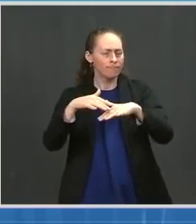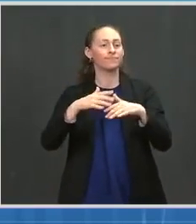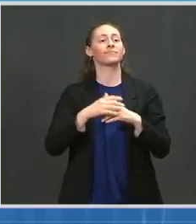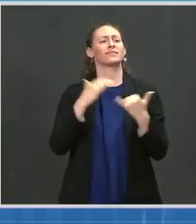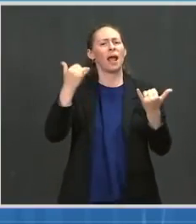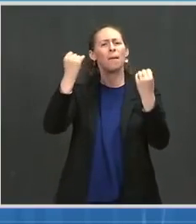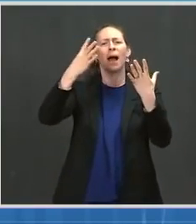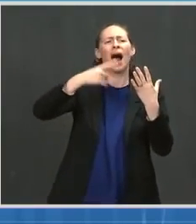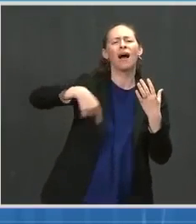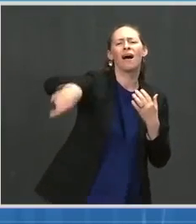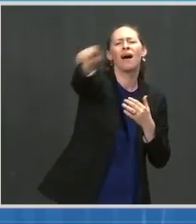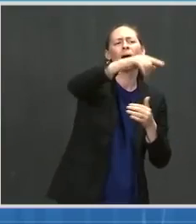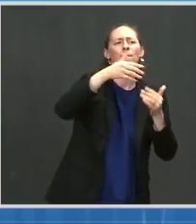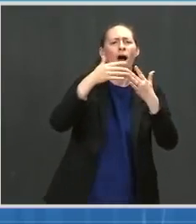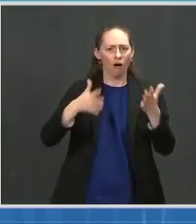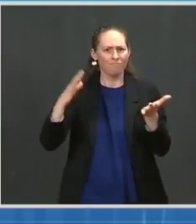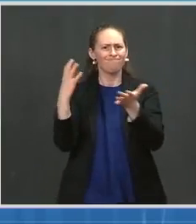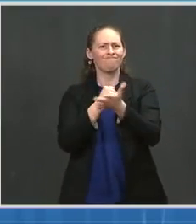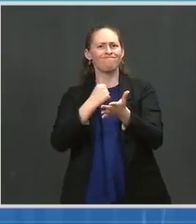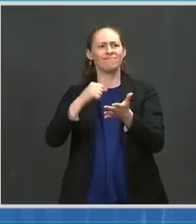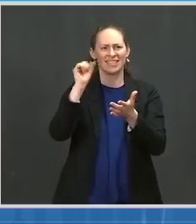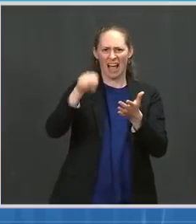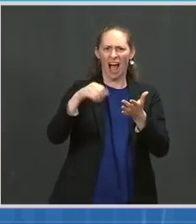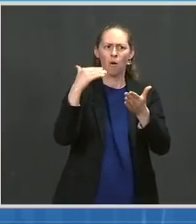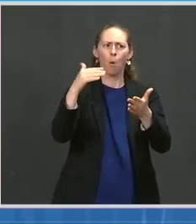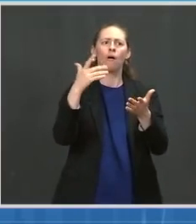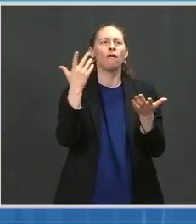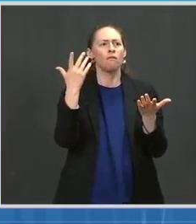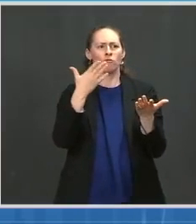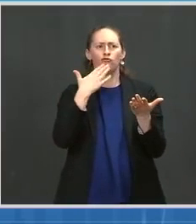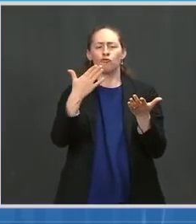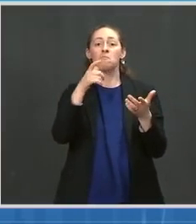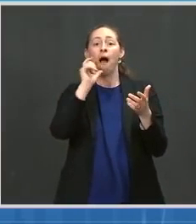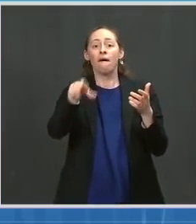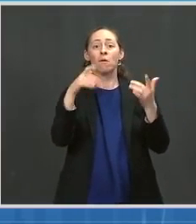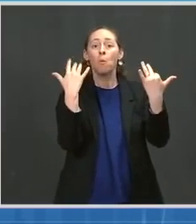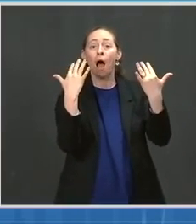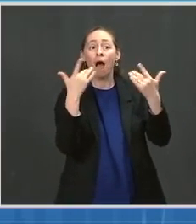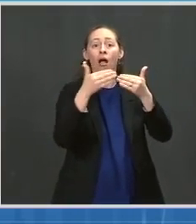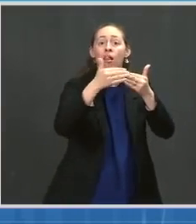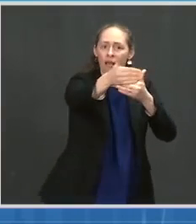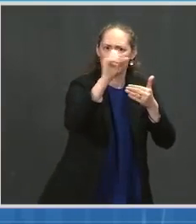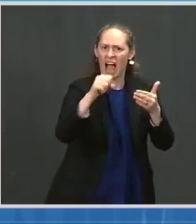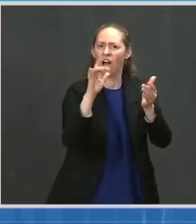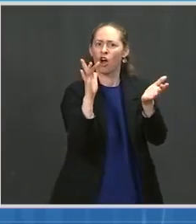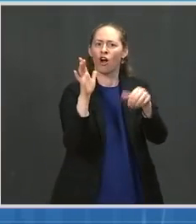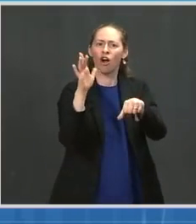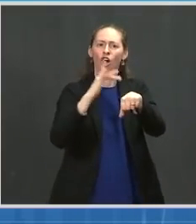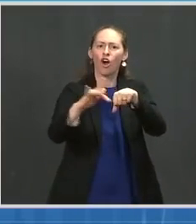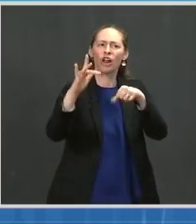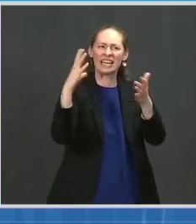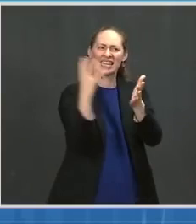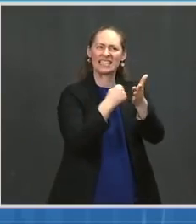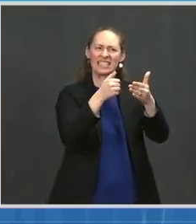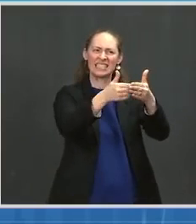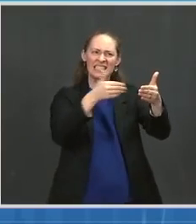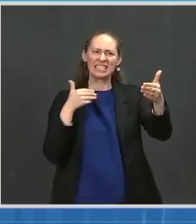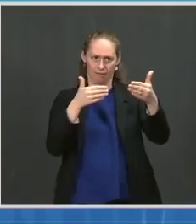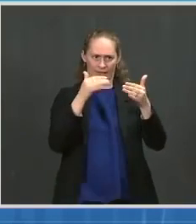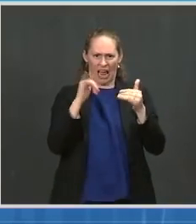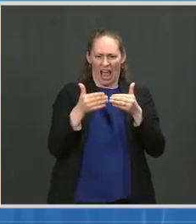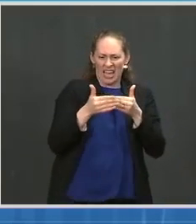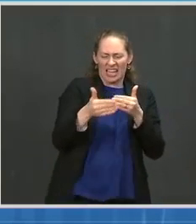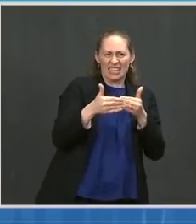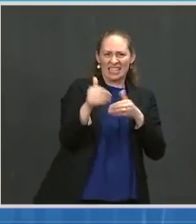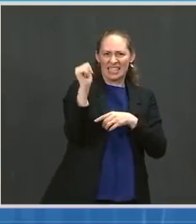for vaccination no later than April 19th. That's in 10 days and ahead of the original